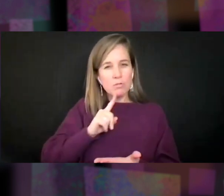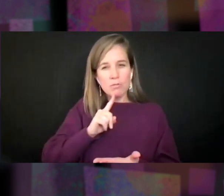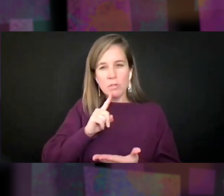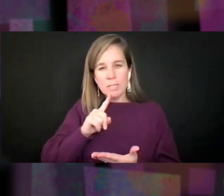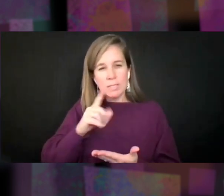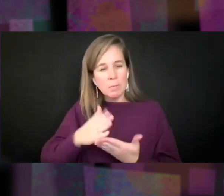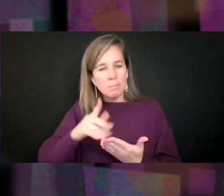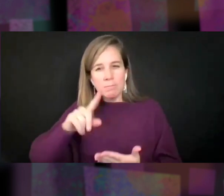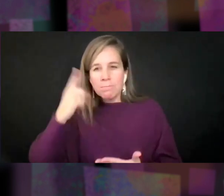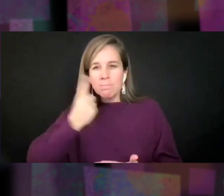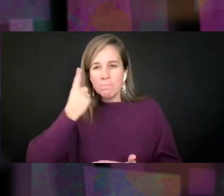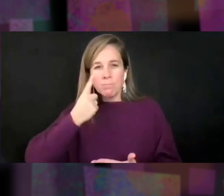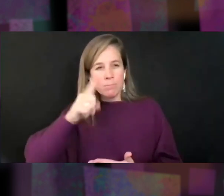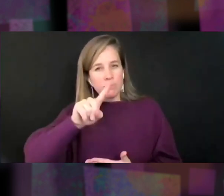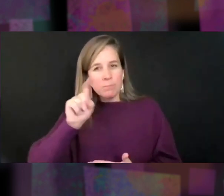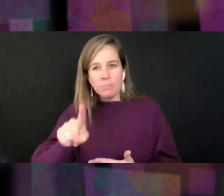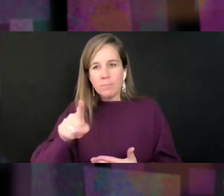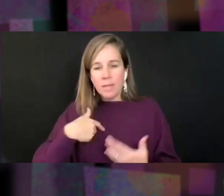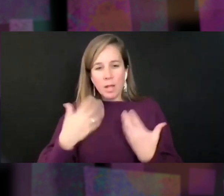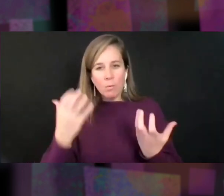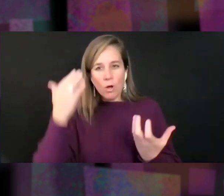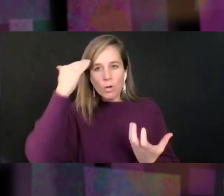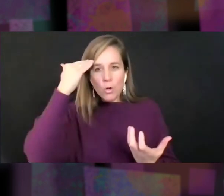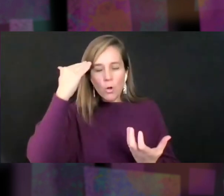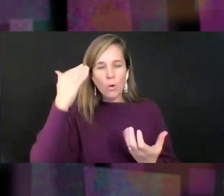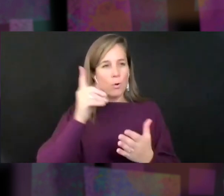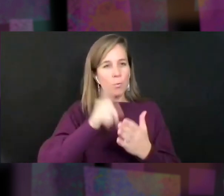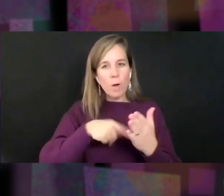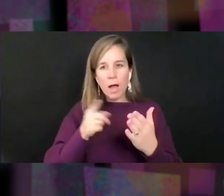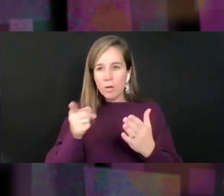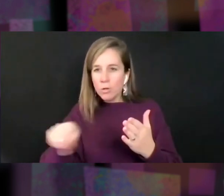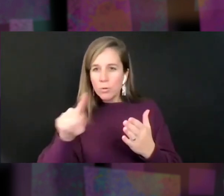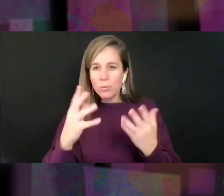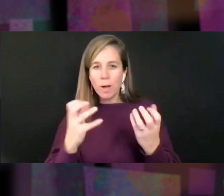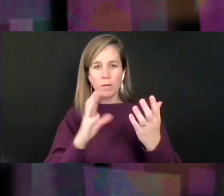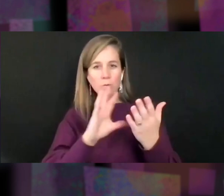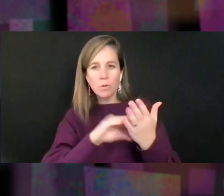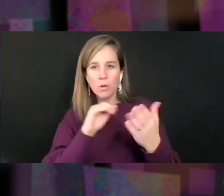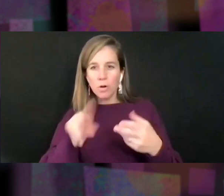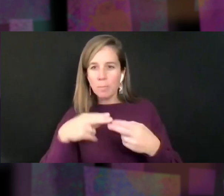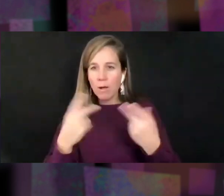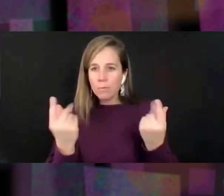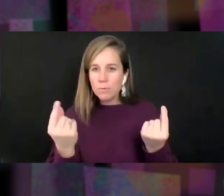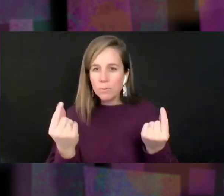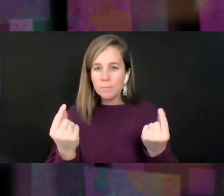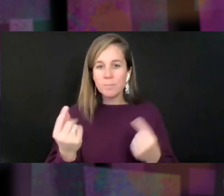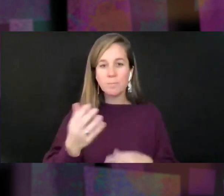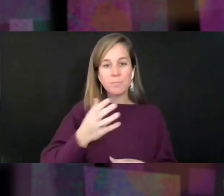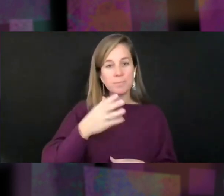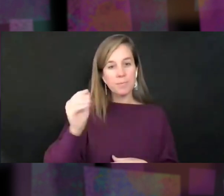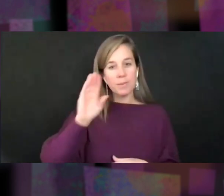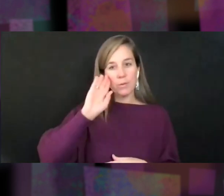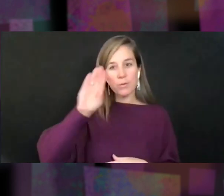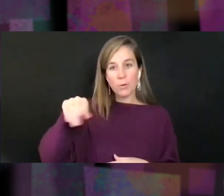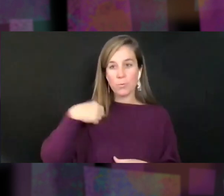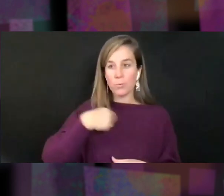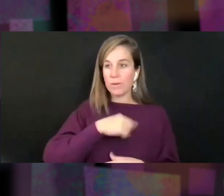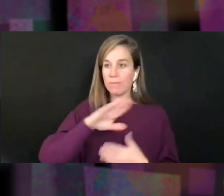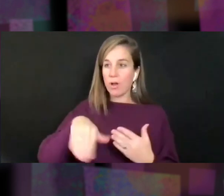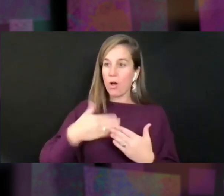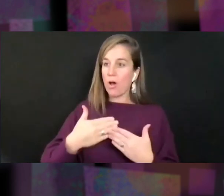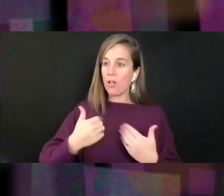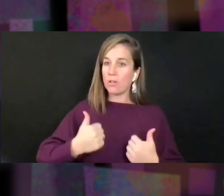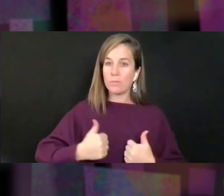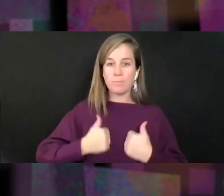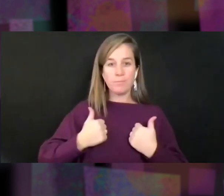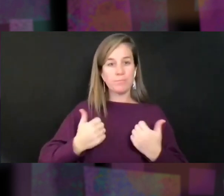to know? What do you want to learn about? And the other thing is that since we've been all through this kind of